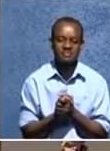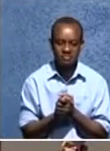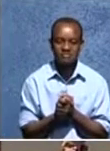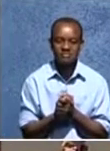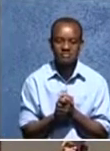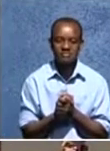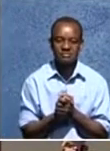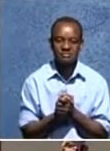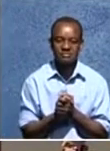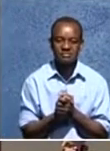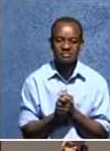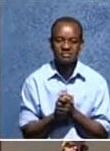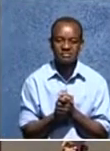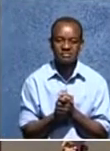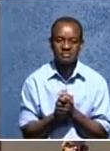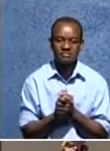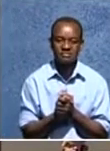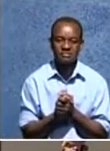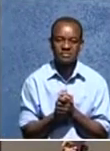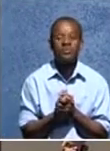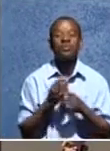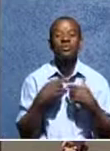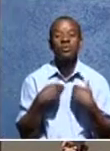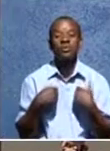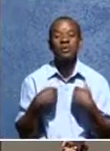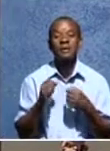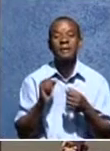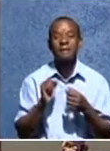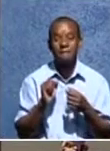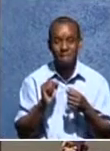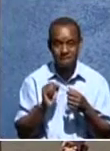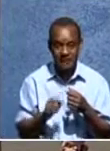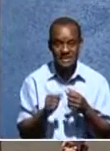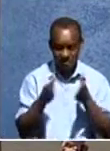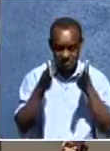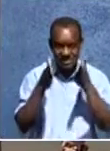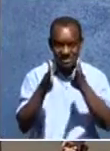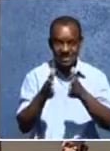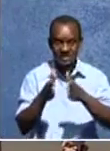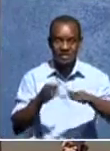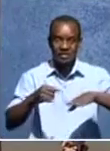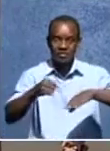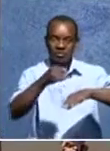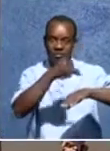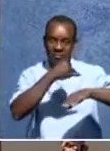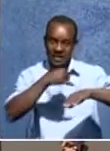actually Tira, I think she mentioned it specifically, and she talked about conservancies. And I think Namibia is considered a global leader in terms